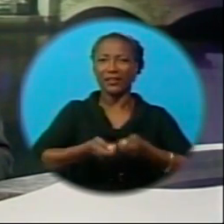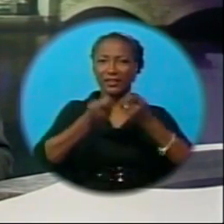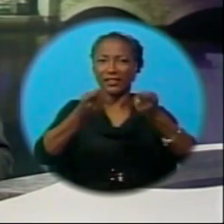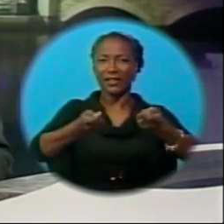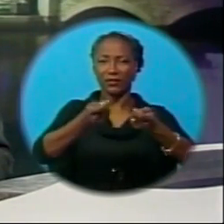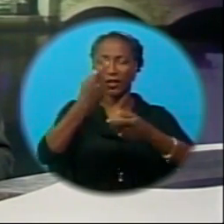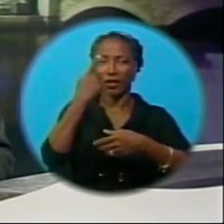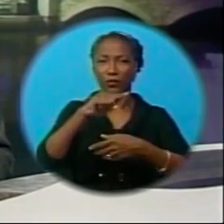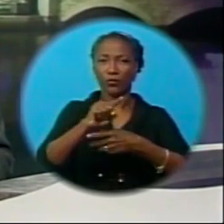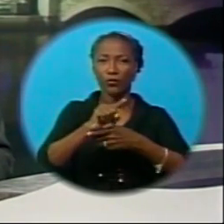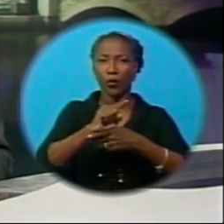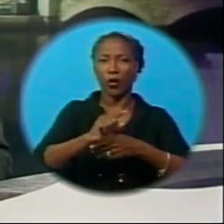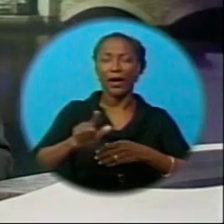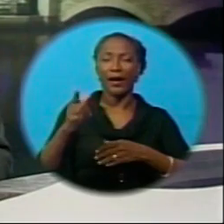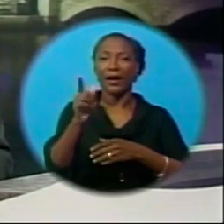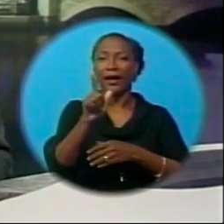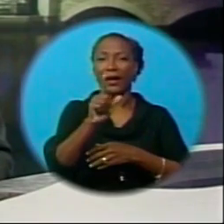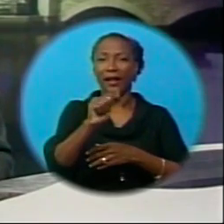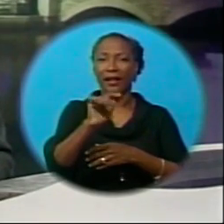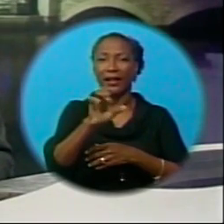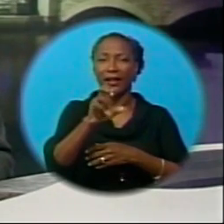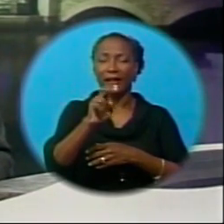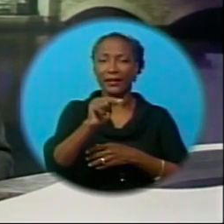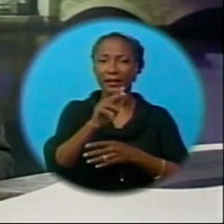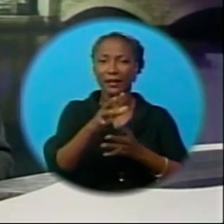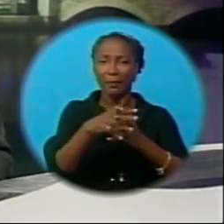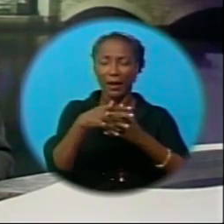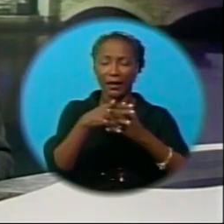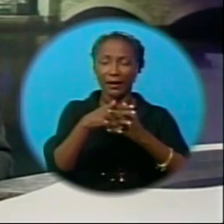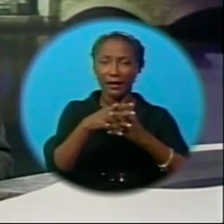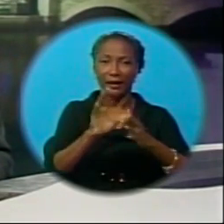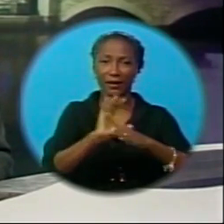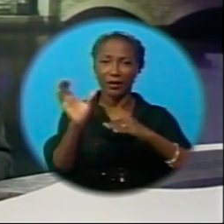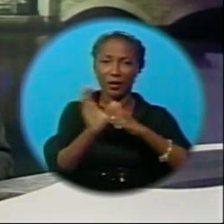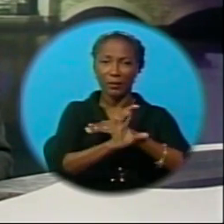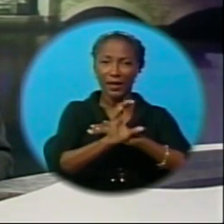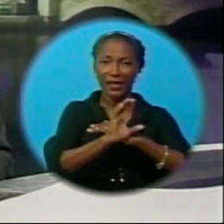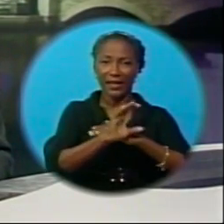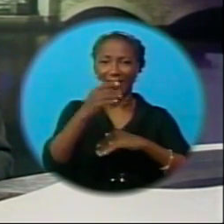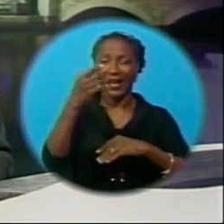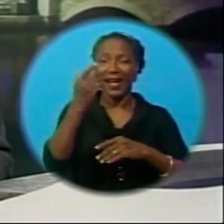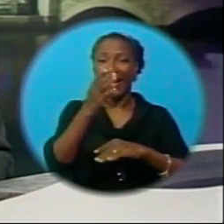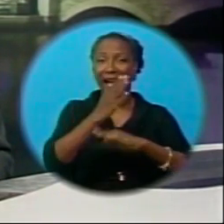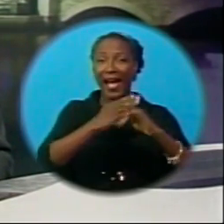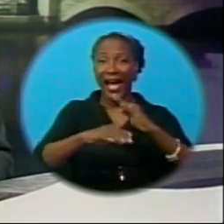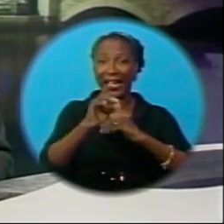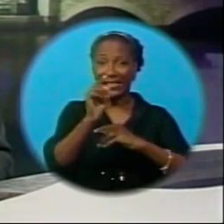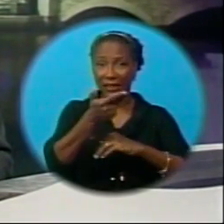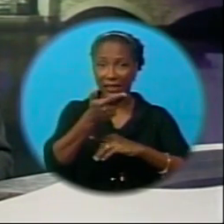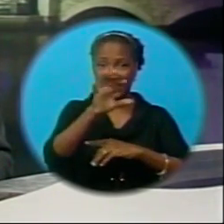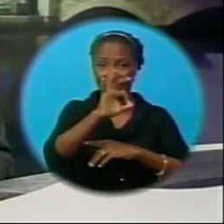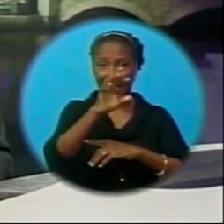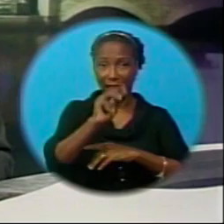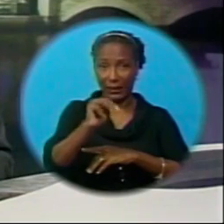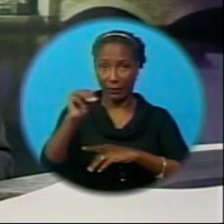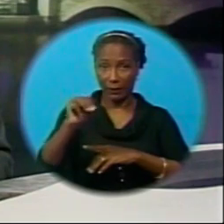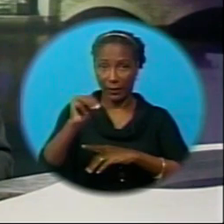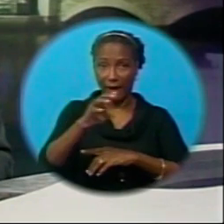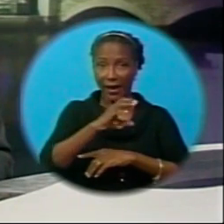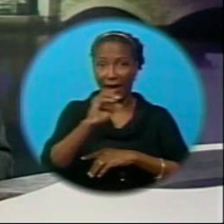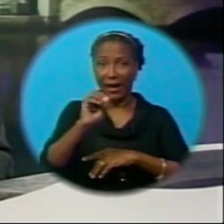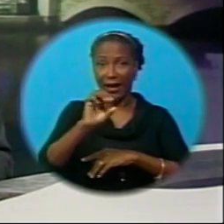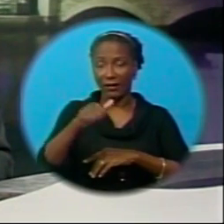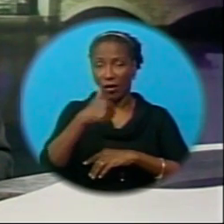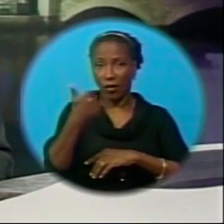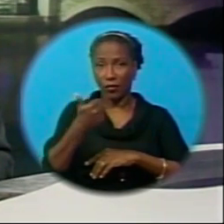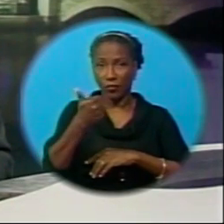the Caribbean. Some guns destroyed included handguns, rifles, and 9mm. Acting Commissioner of Police Oral Williams says,